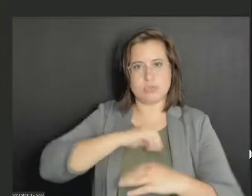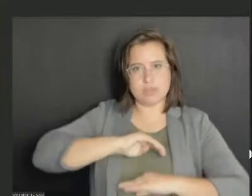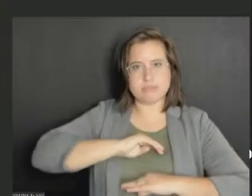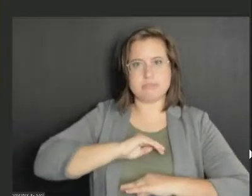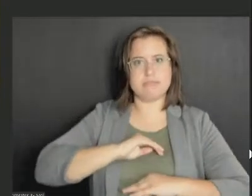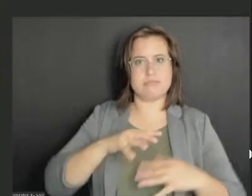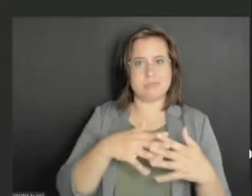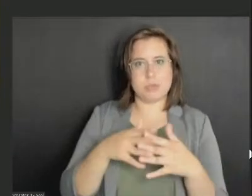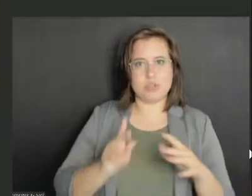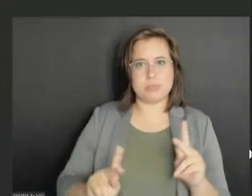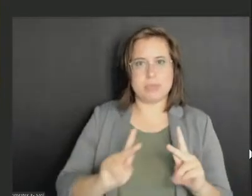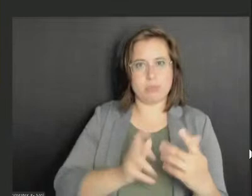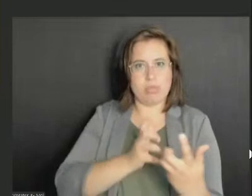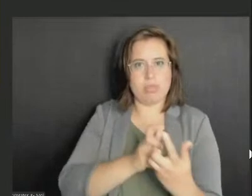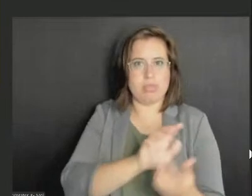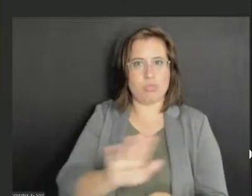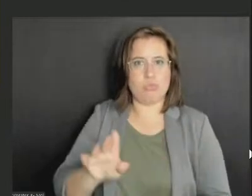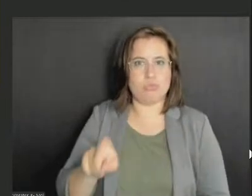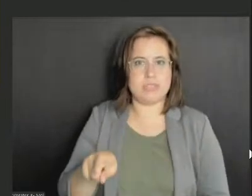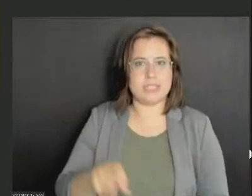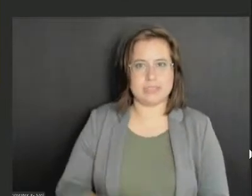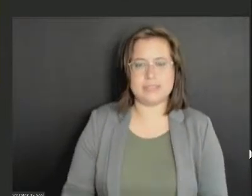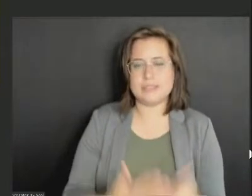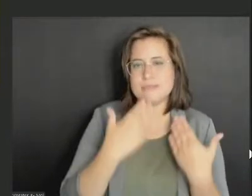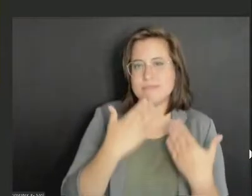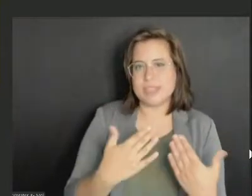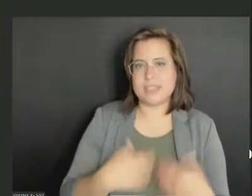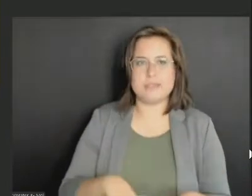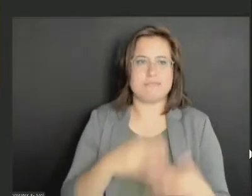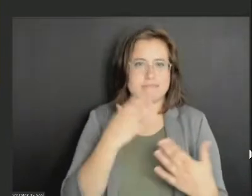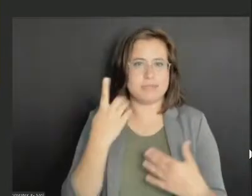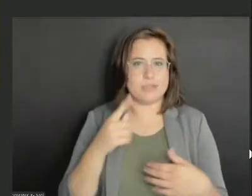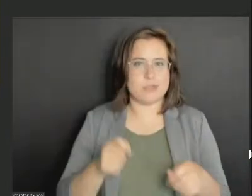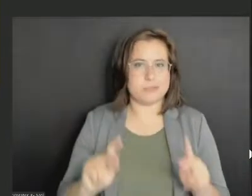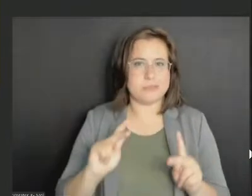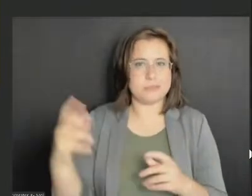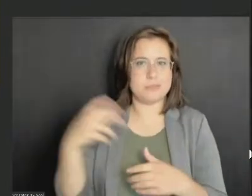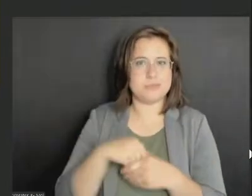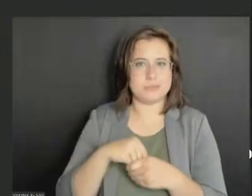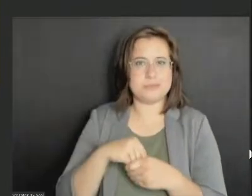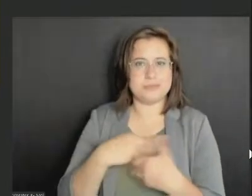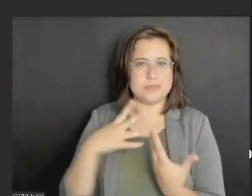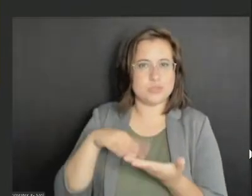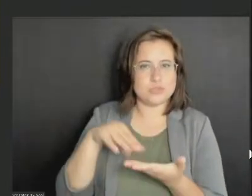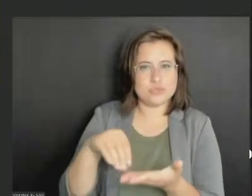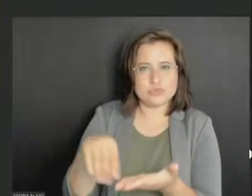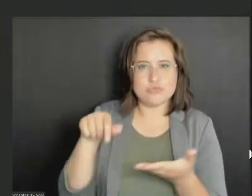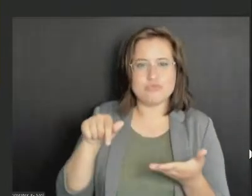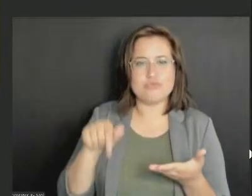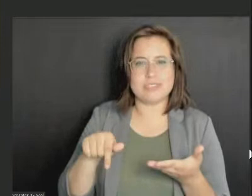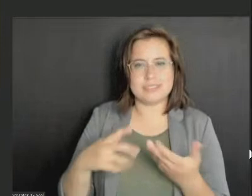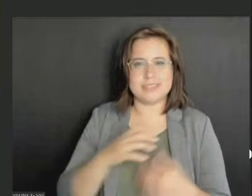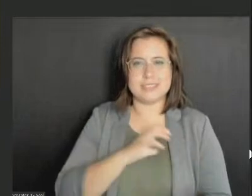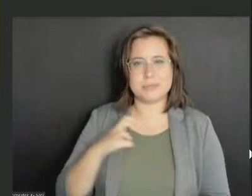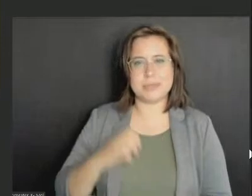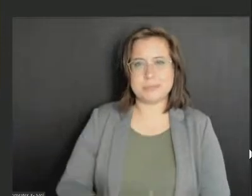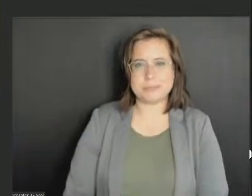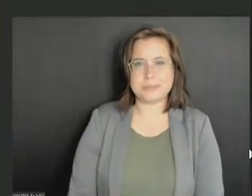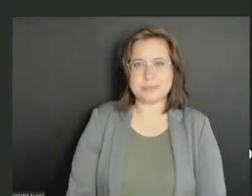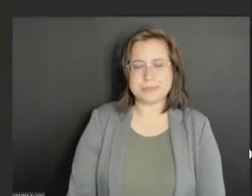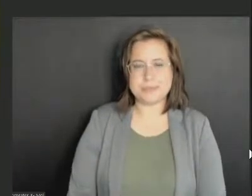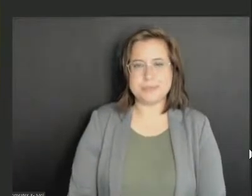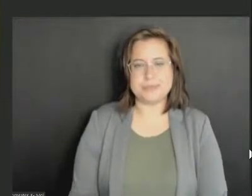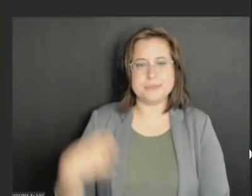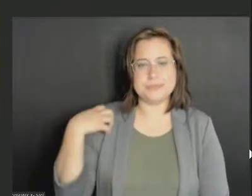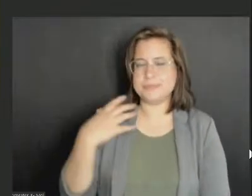American people. So thank you, and thank you all for the opportunity to participate and learn on this committee. Thank you so